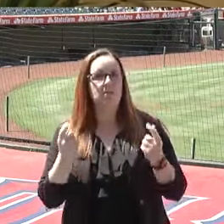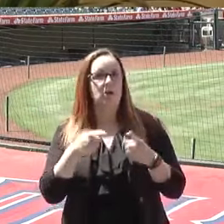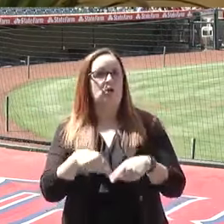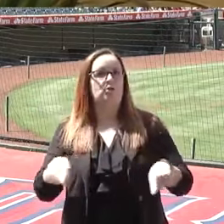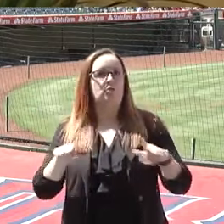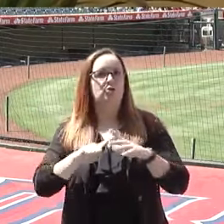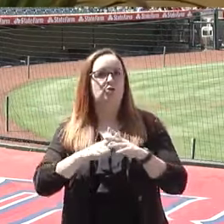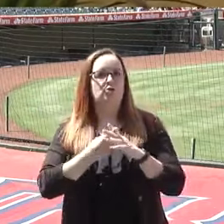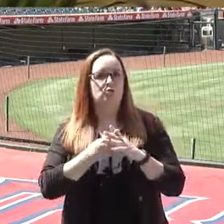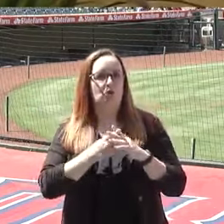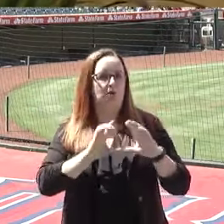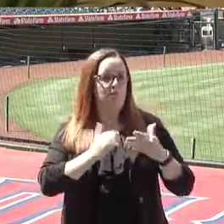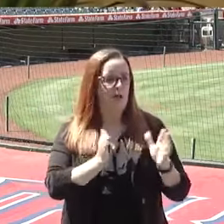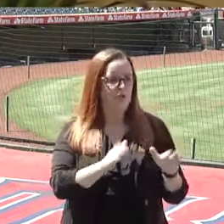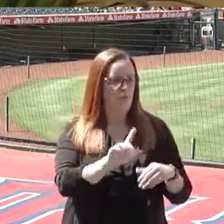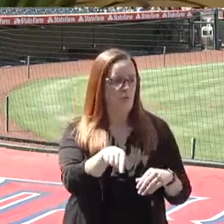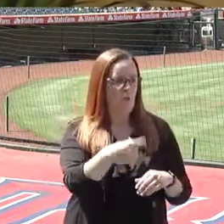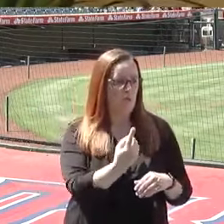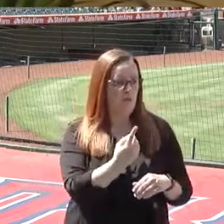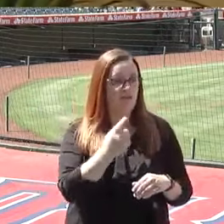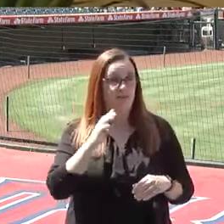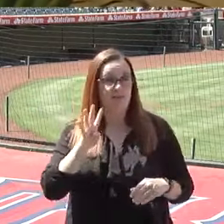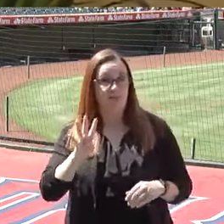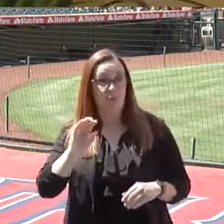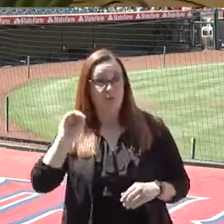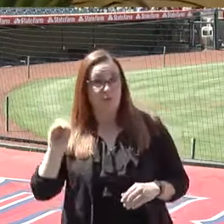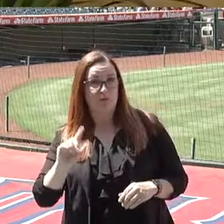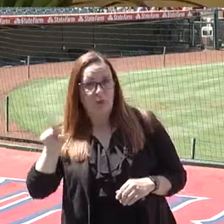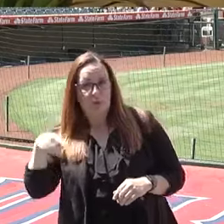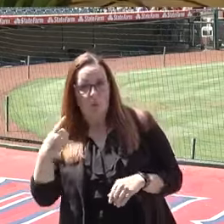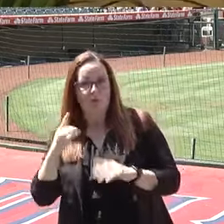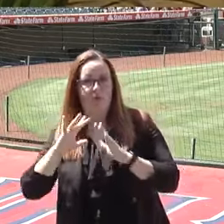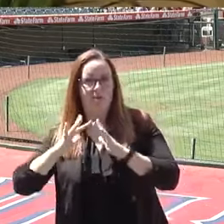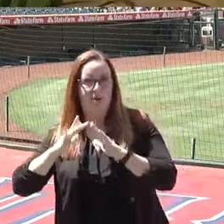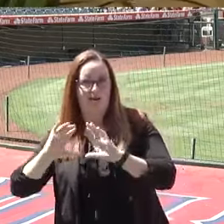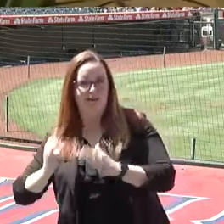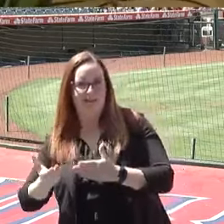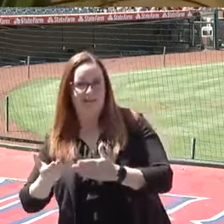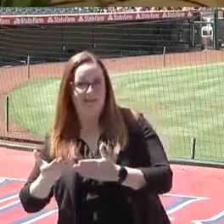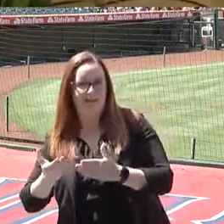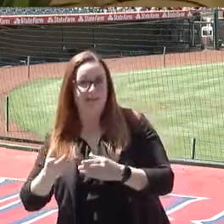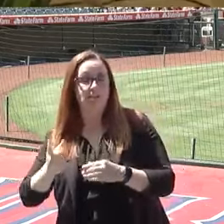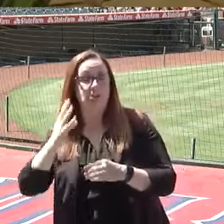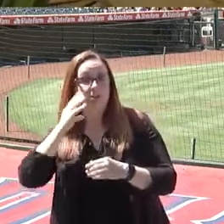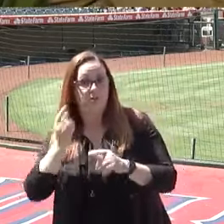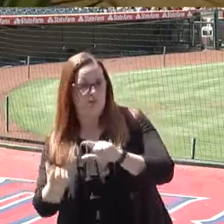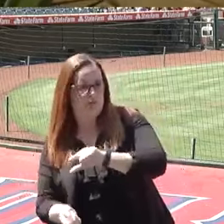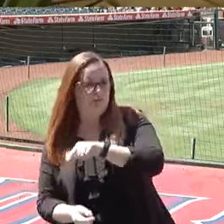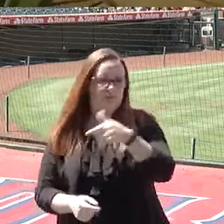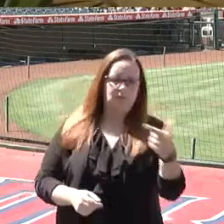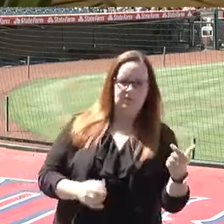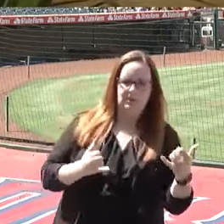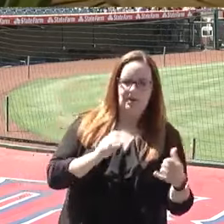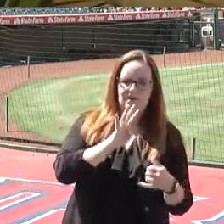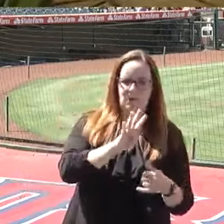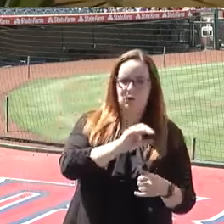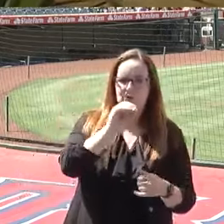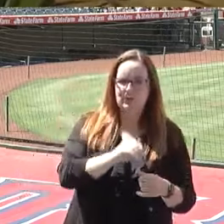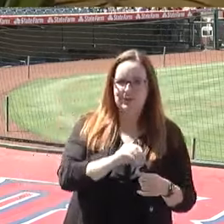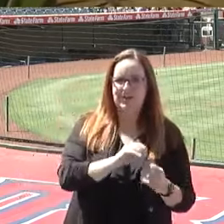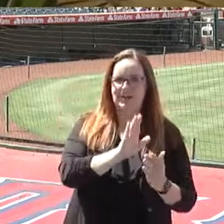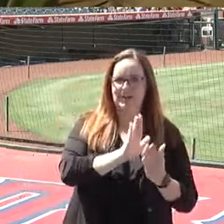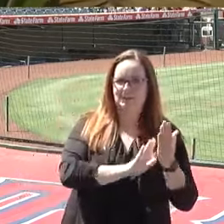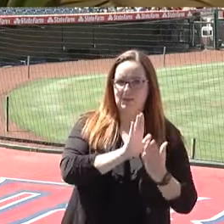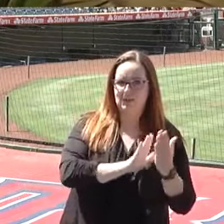analog world in which only 4% of our classes were taught remotely. And you've lived through a period when only about 4% of our